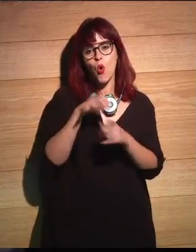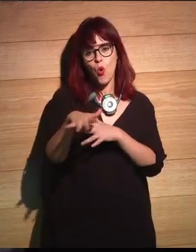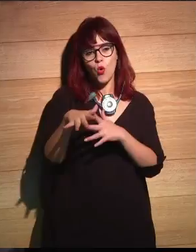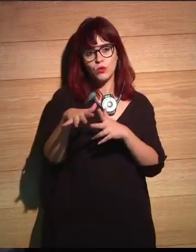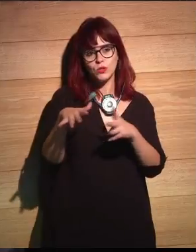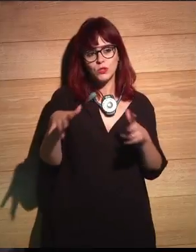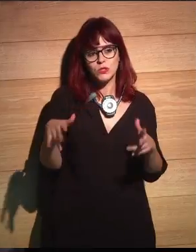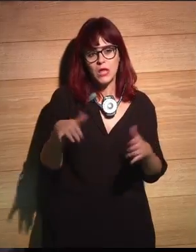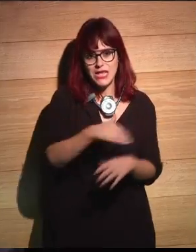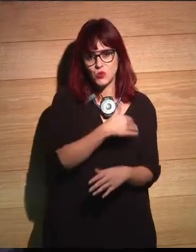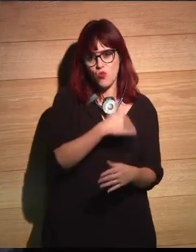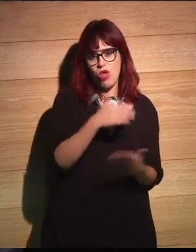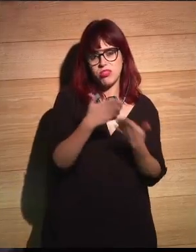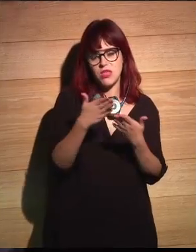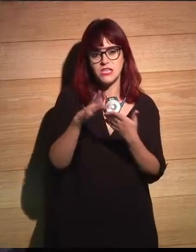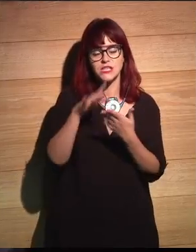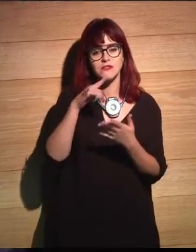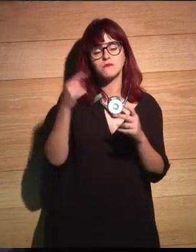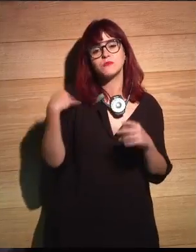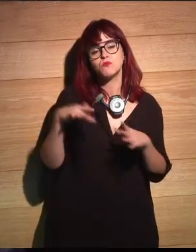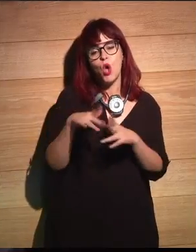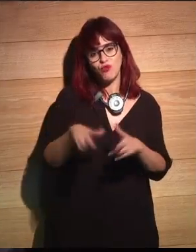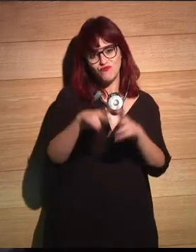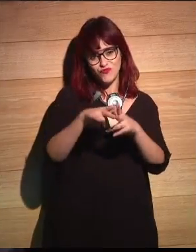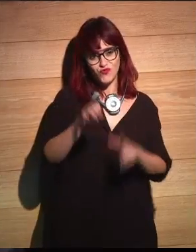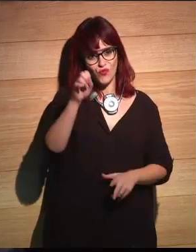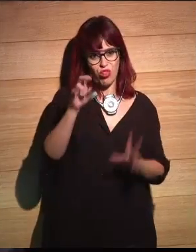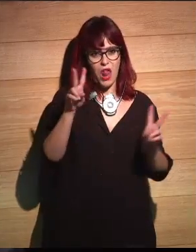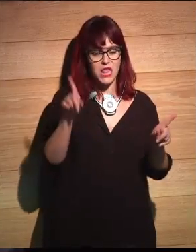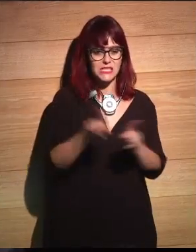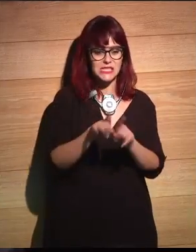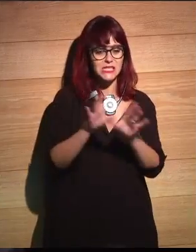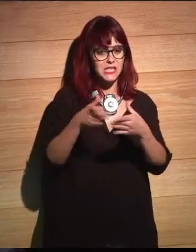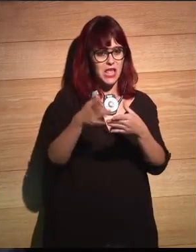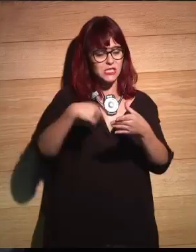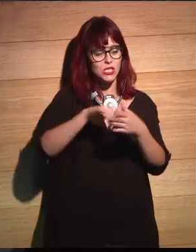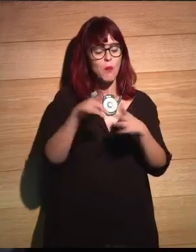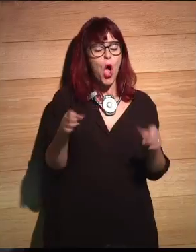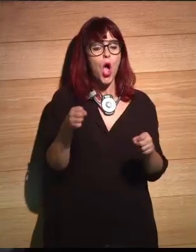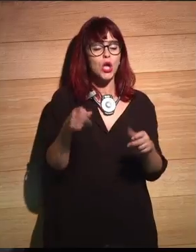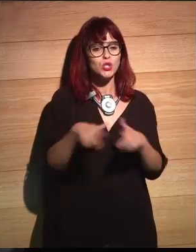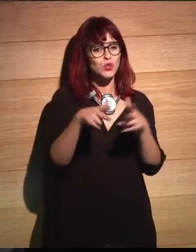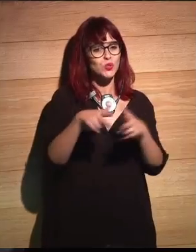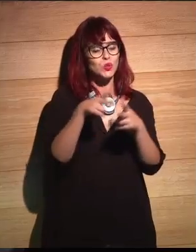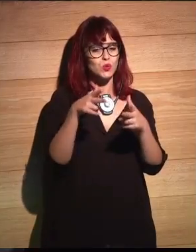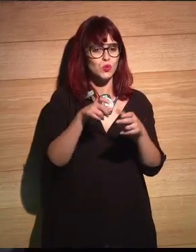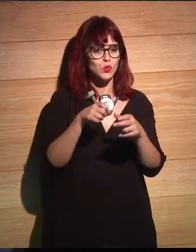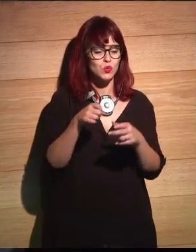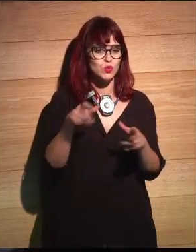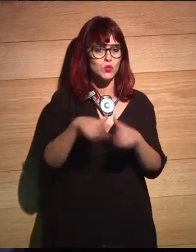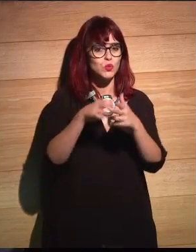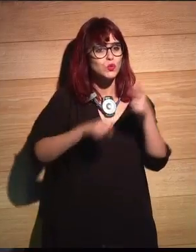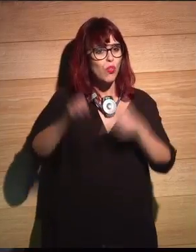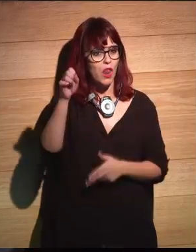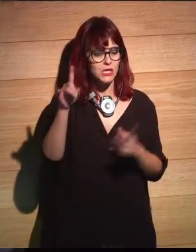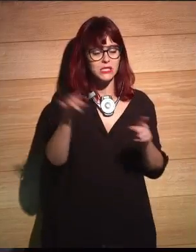students. They were criticizing him for not, because his pen was so brilliant, why do you